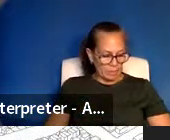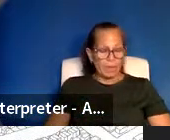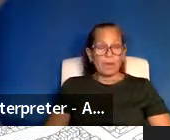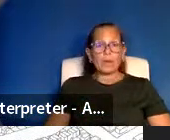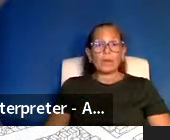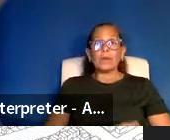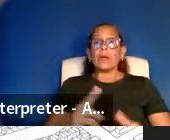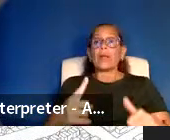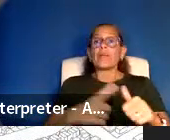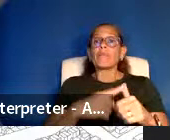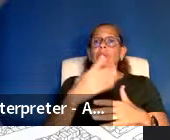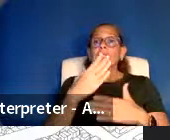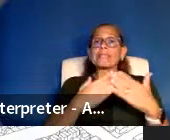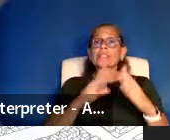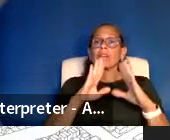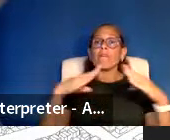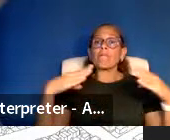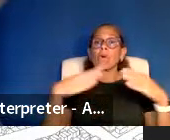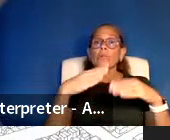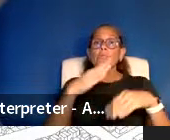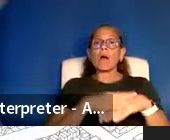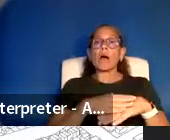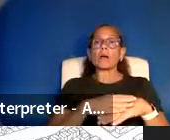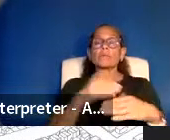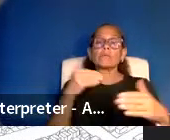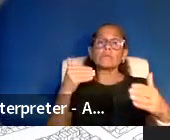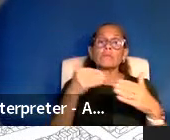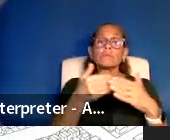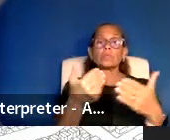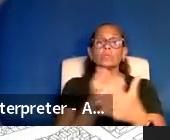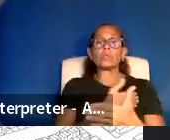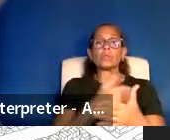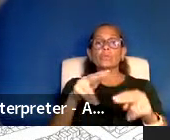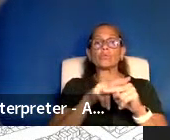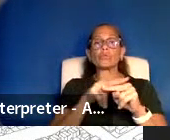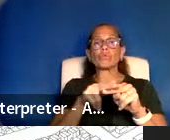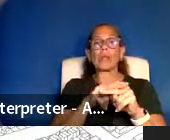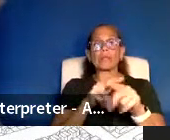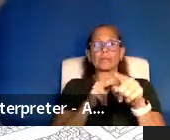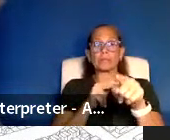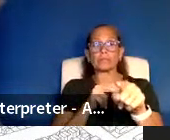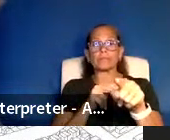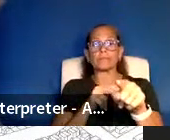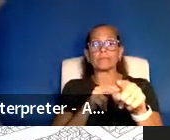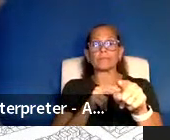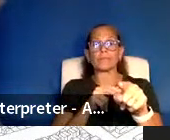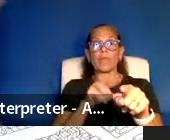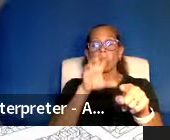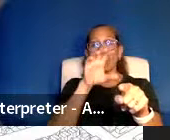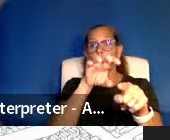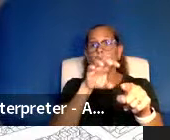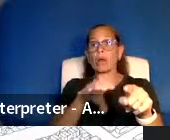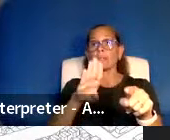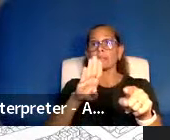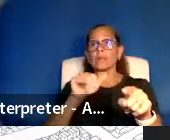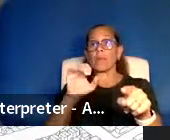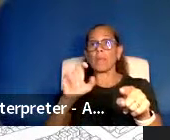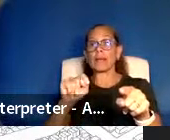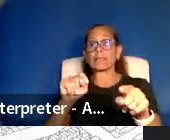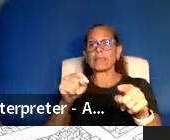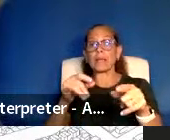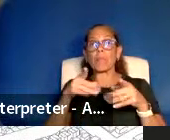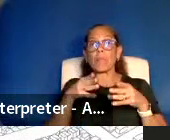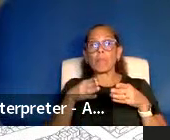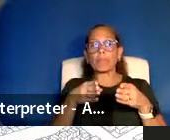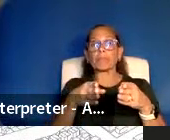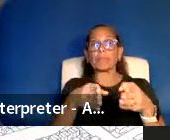So the first section focuses on the area immediately adjacent to the new train station. These blocks sit between Bassett Avenue, running parallel to